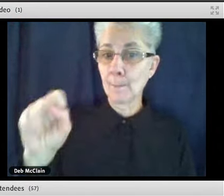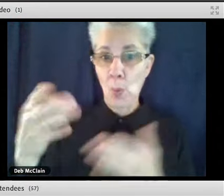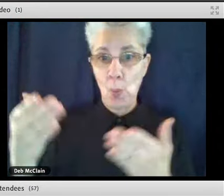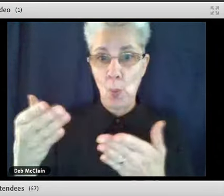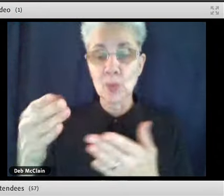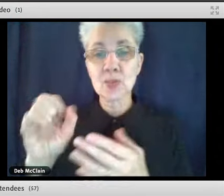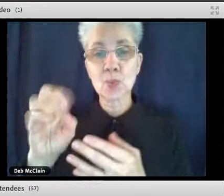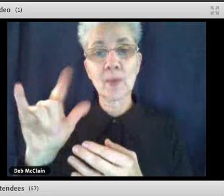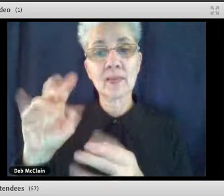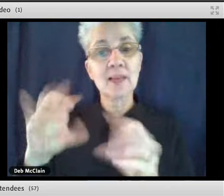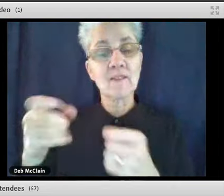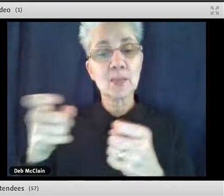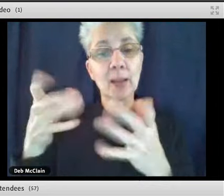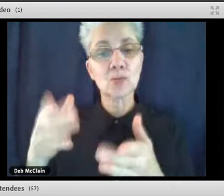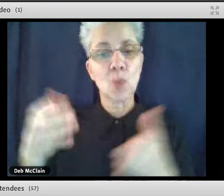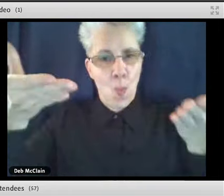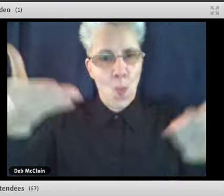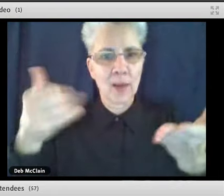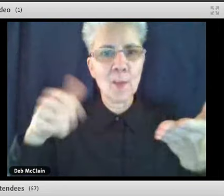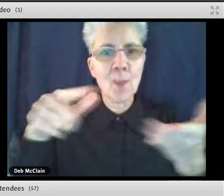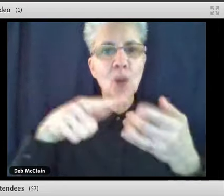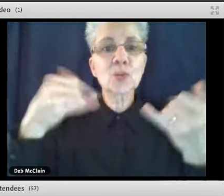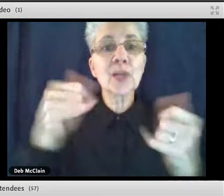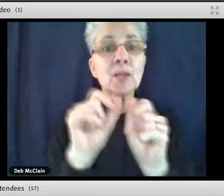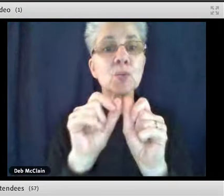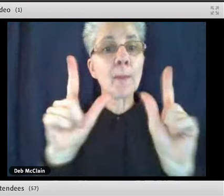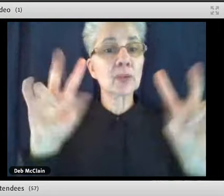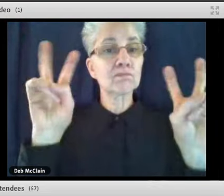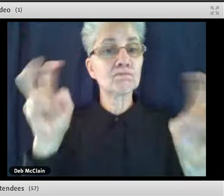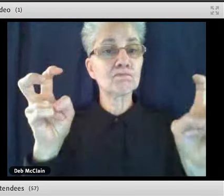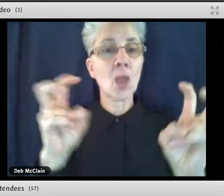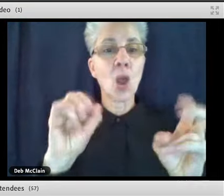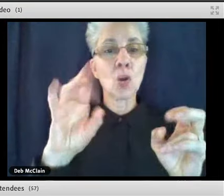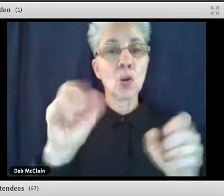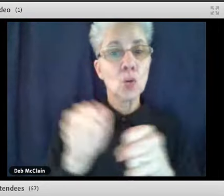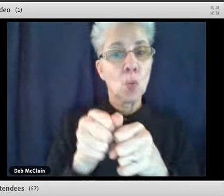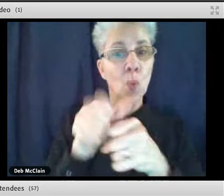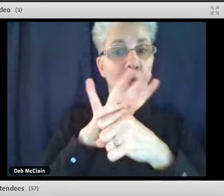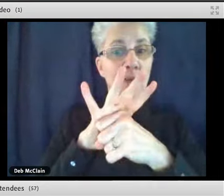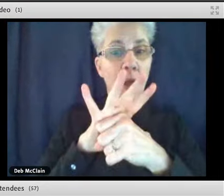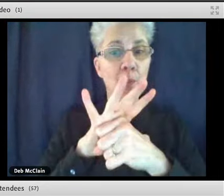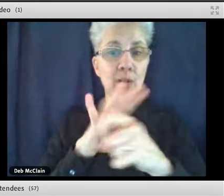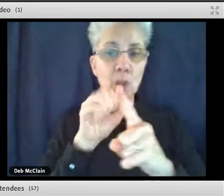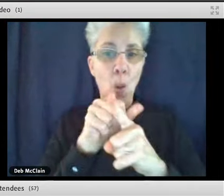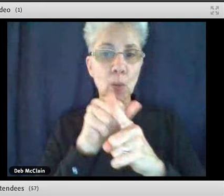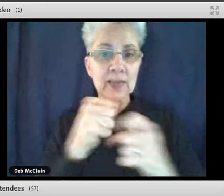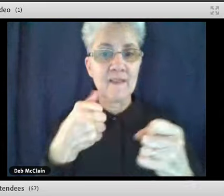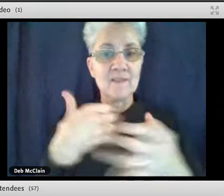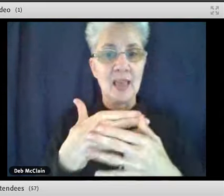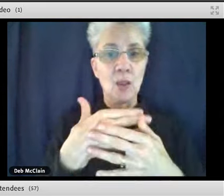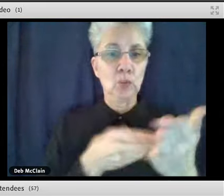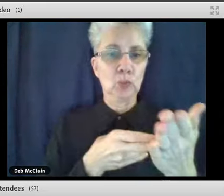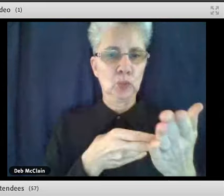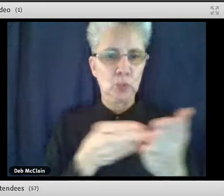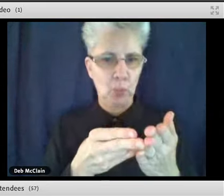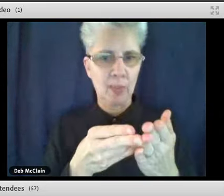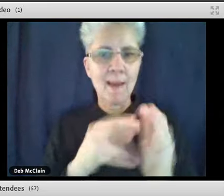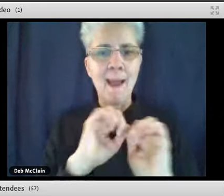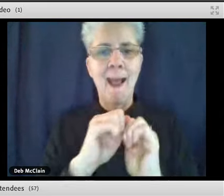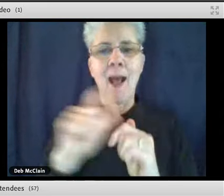office manager, and I would like to welcome you all to today's webinar, Coronavirus, Hoaxes, Fear, and the Truth,